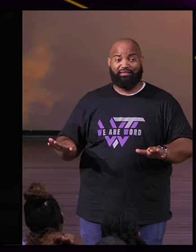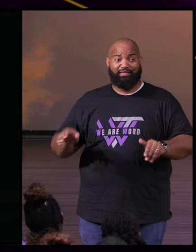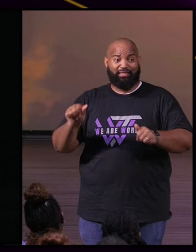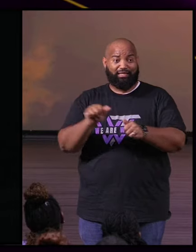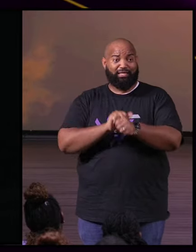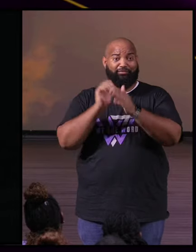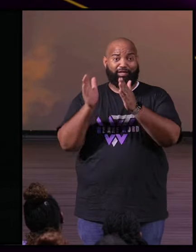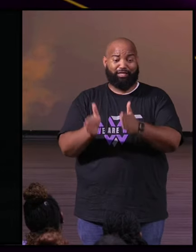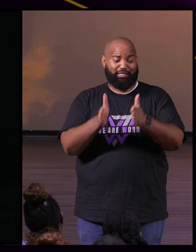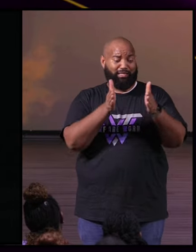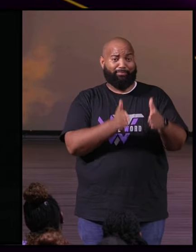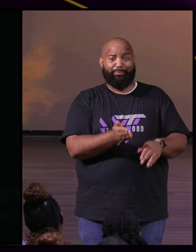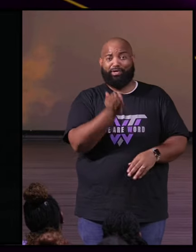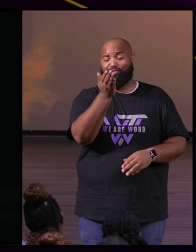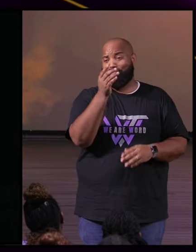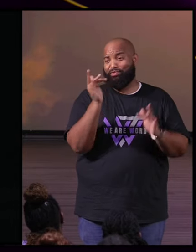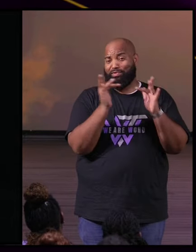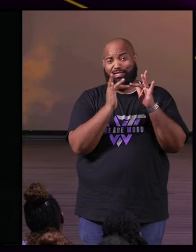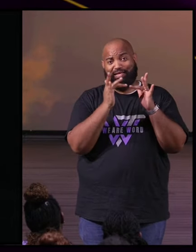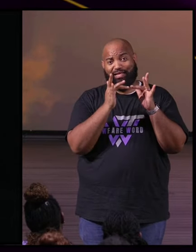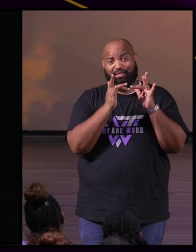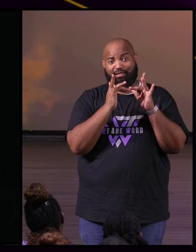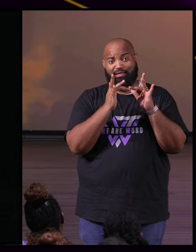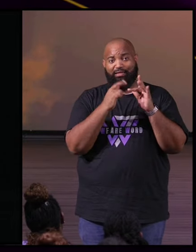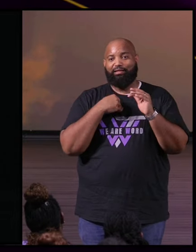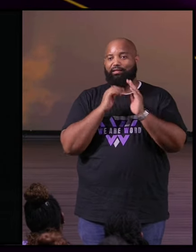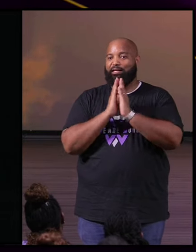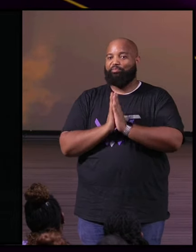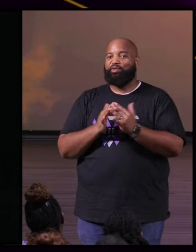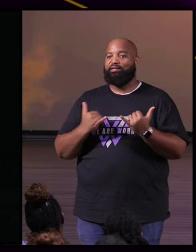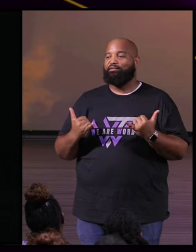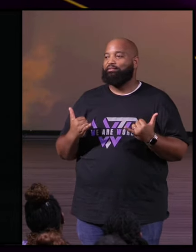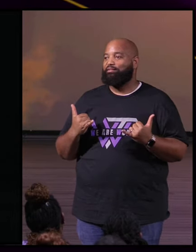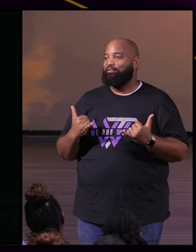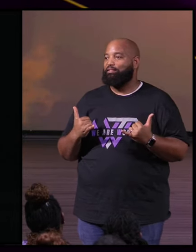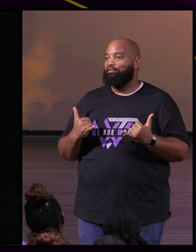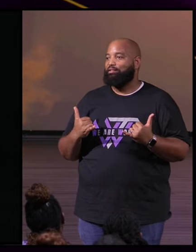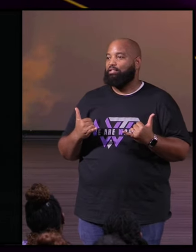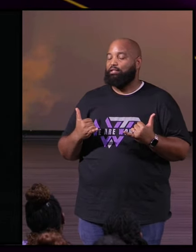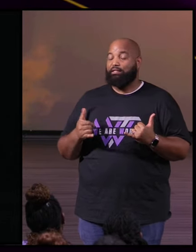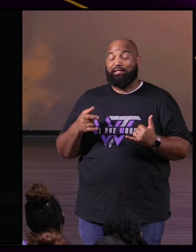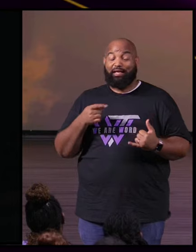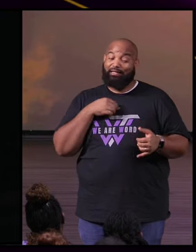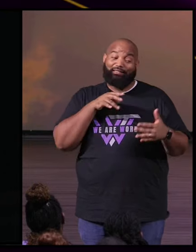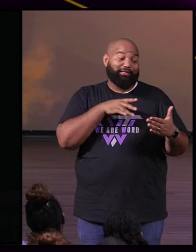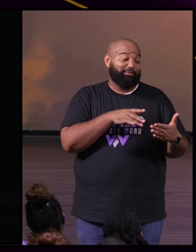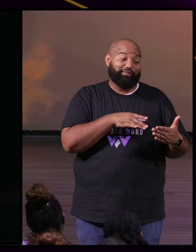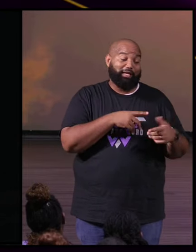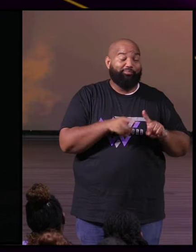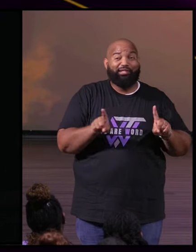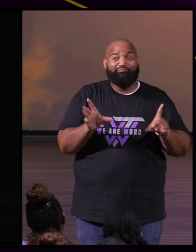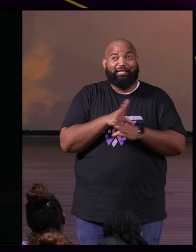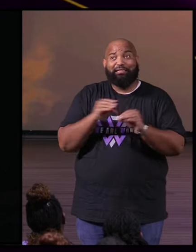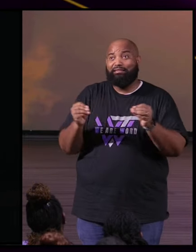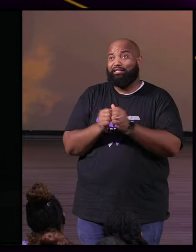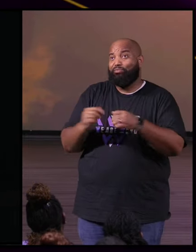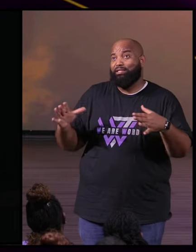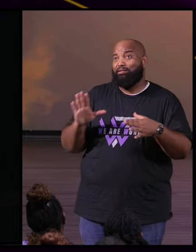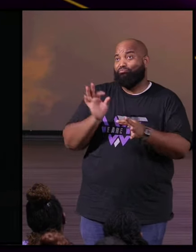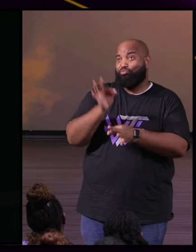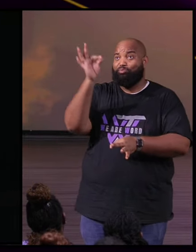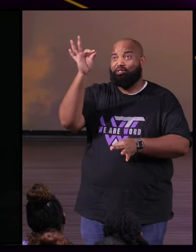person on the East City campus? And pray now, God, that even though I have studied, we know it means nothing without your